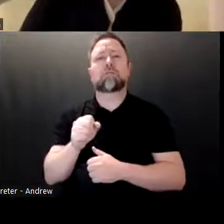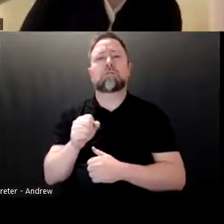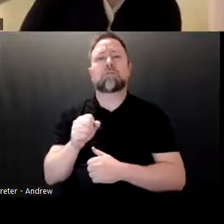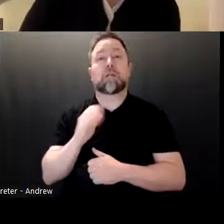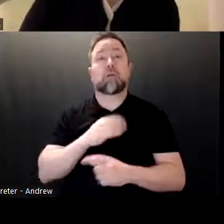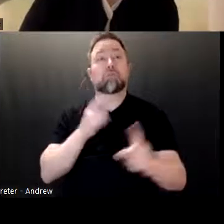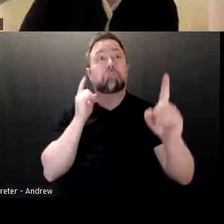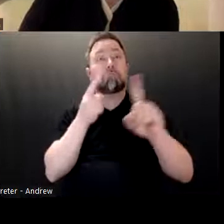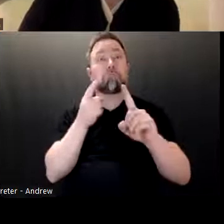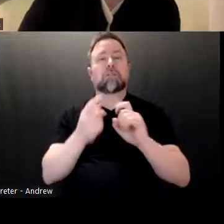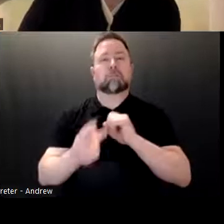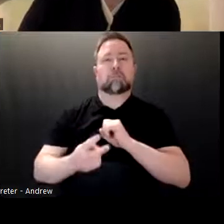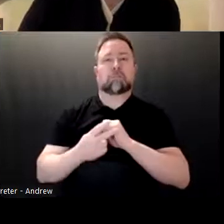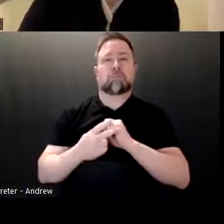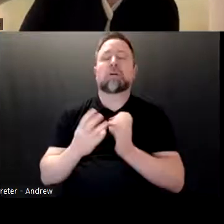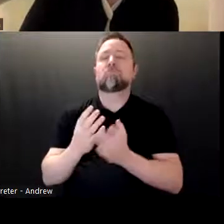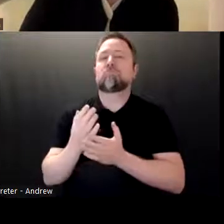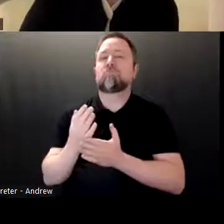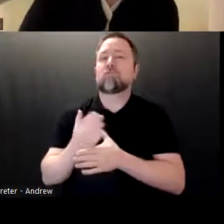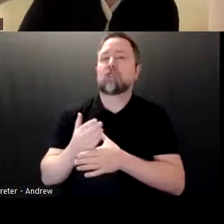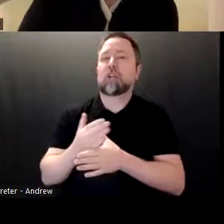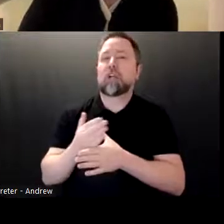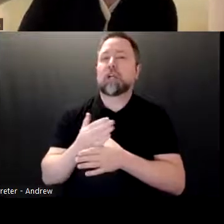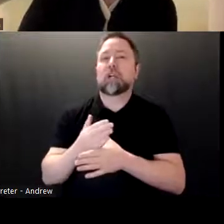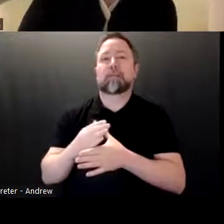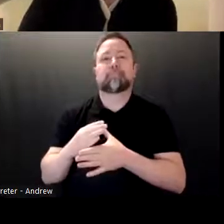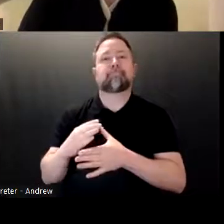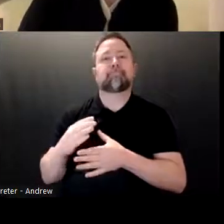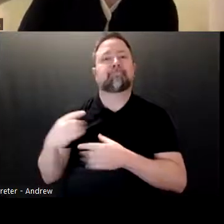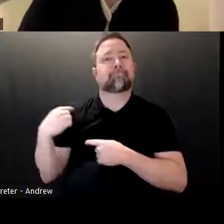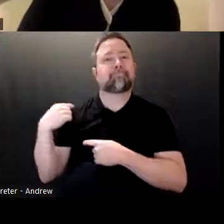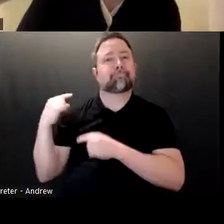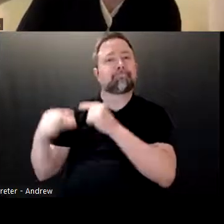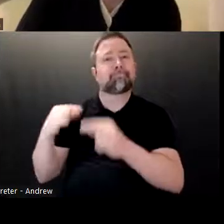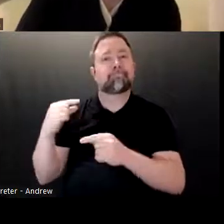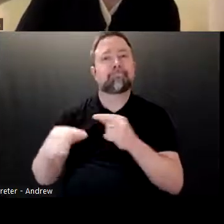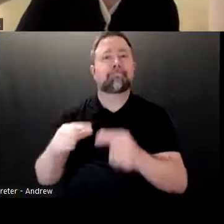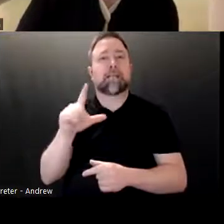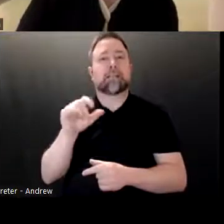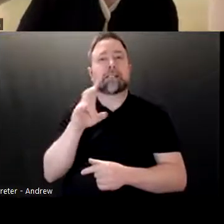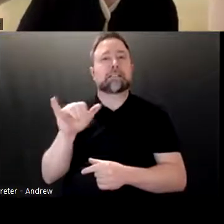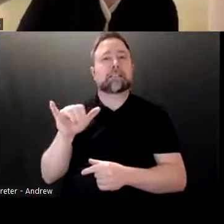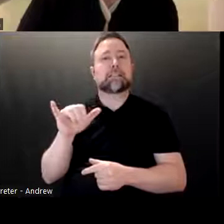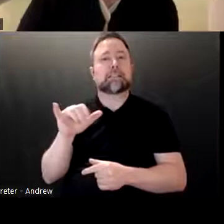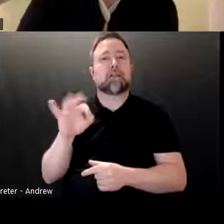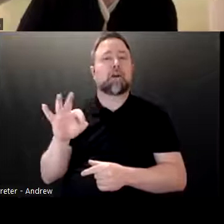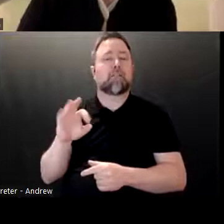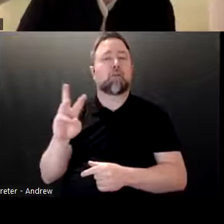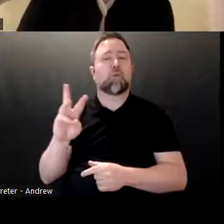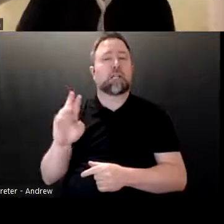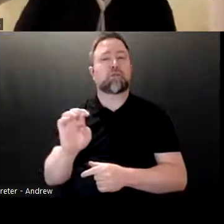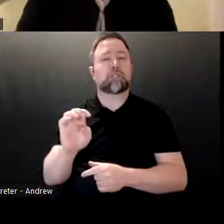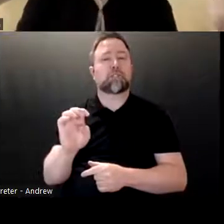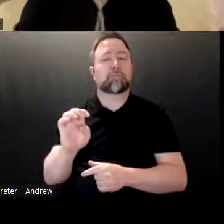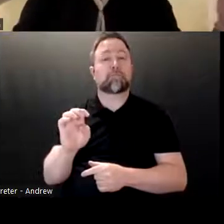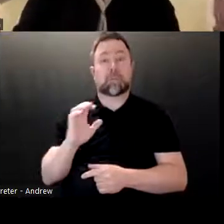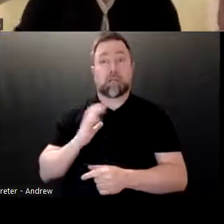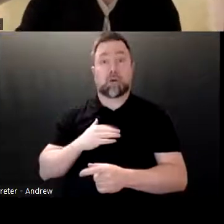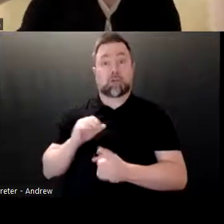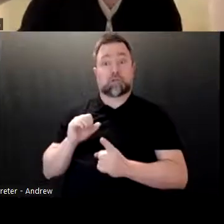to preserve and share the legacy and artwork of Wharton Esherick, which in our case starts